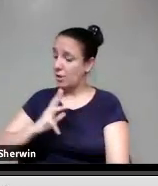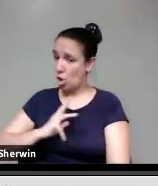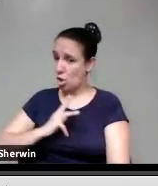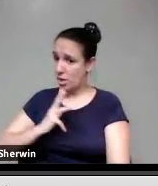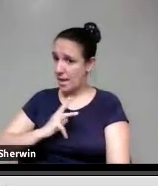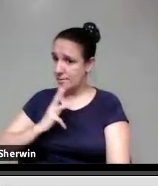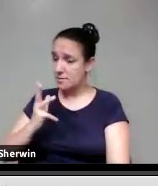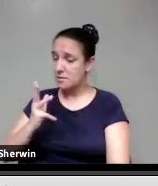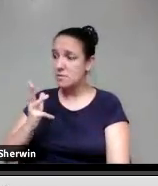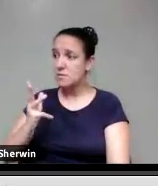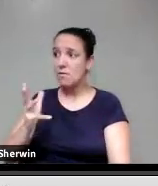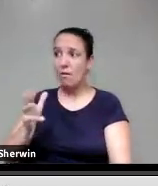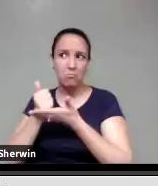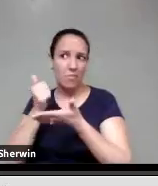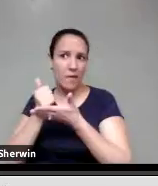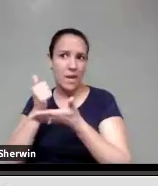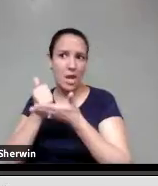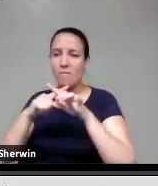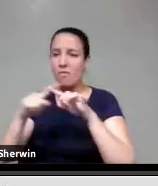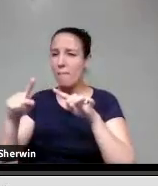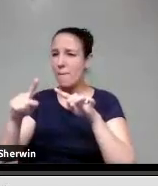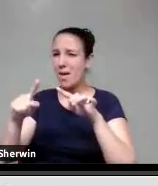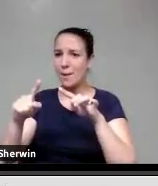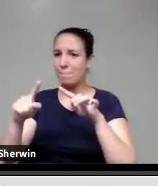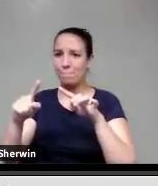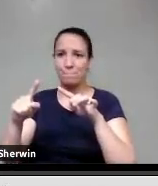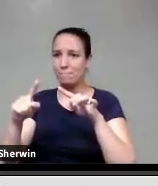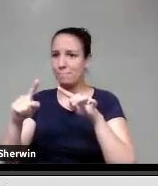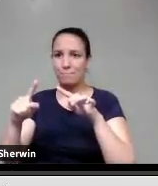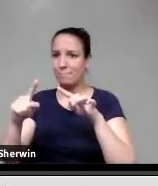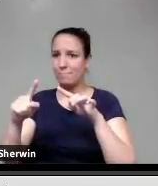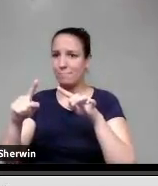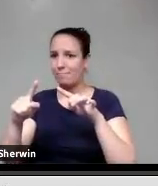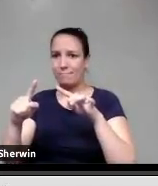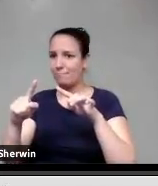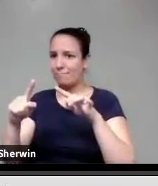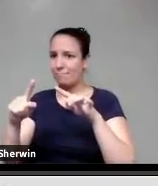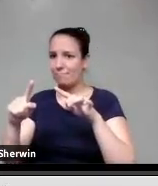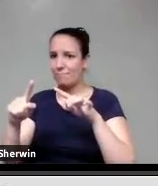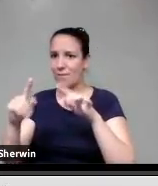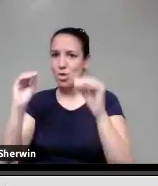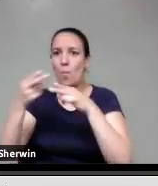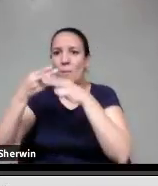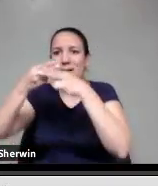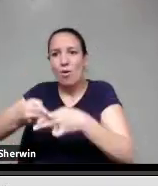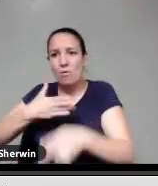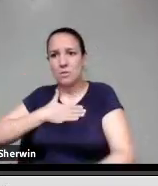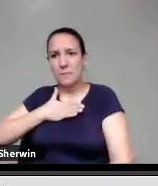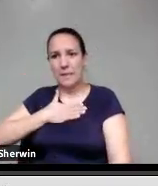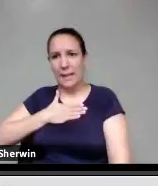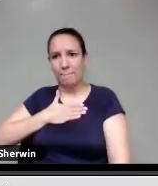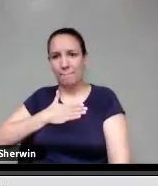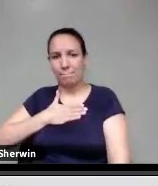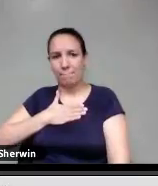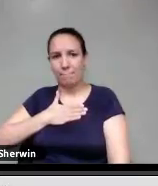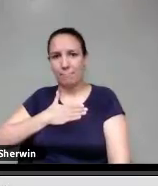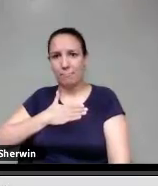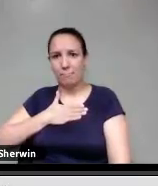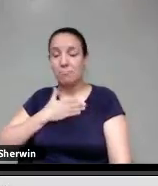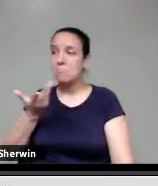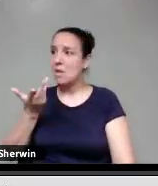and very helpful, but nobody's ever called me by name unless they've looked at my credit card. I walked into a hotel